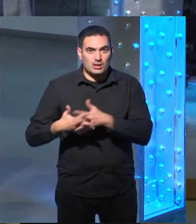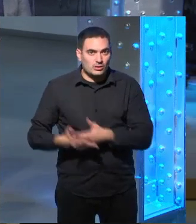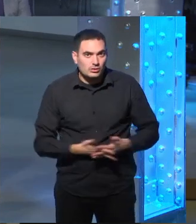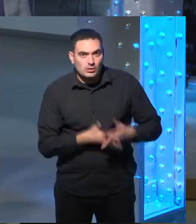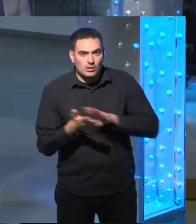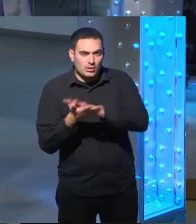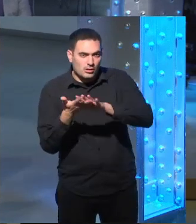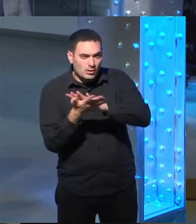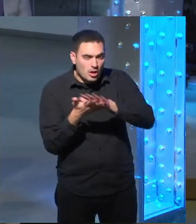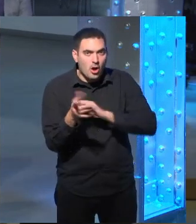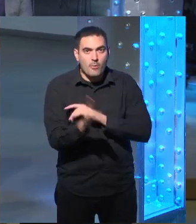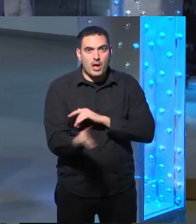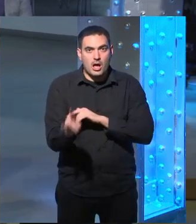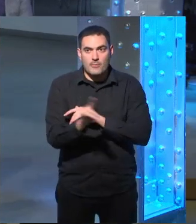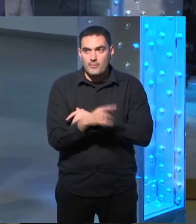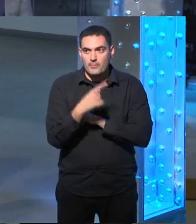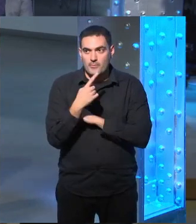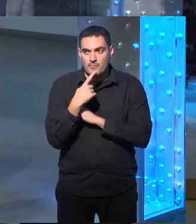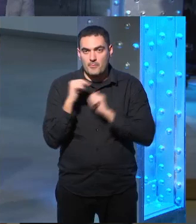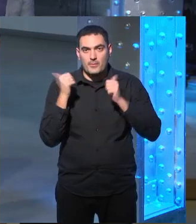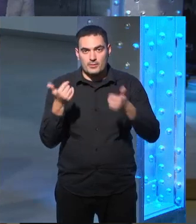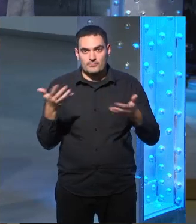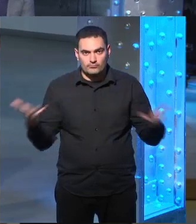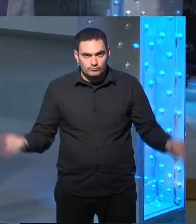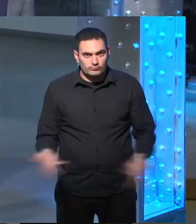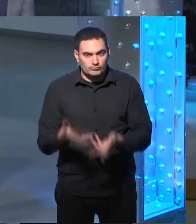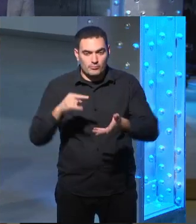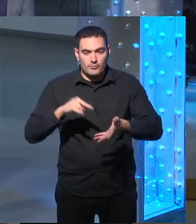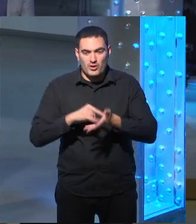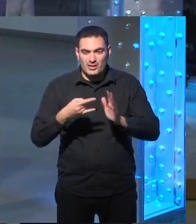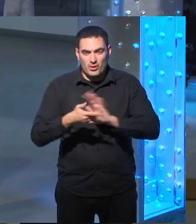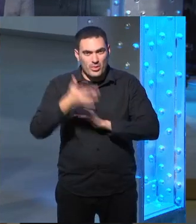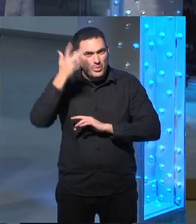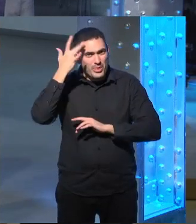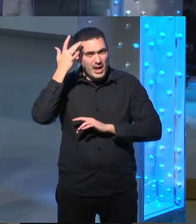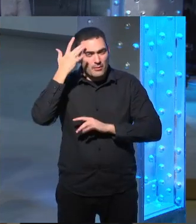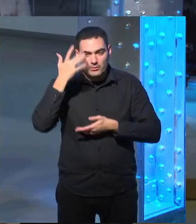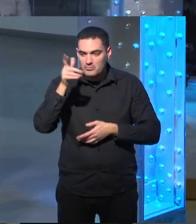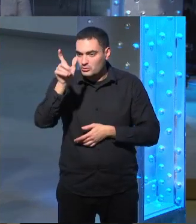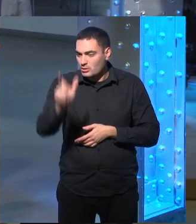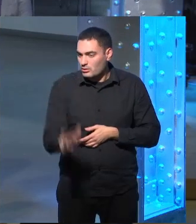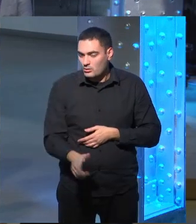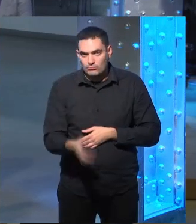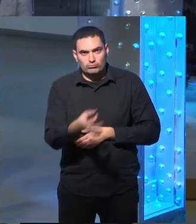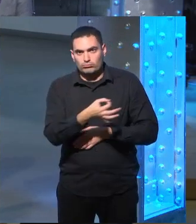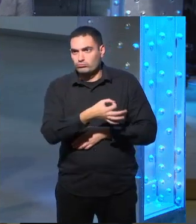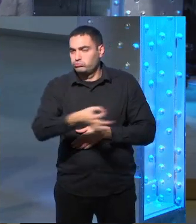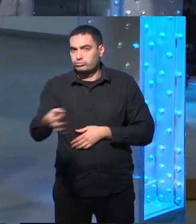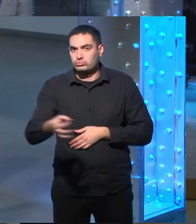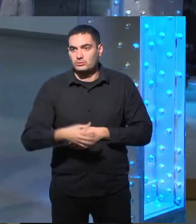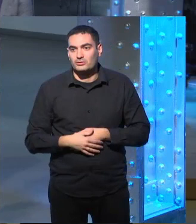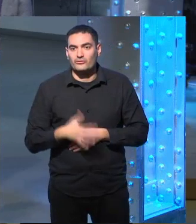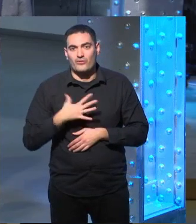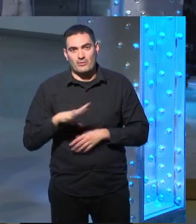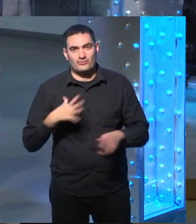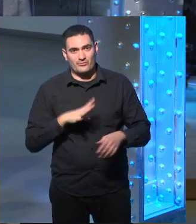a Basque man living in the United States. He was the one who started a scientific